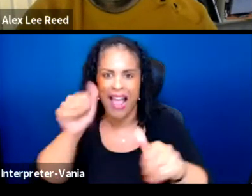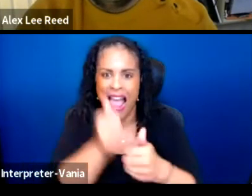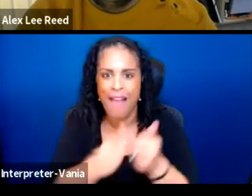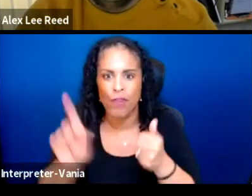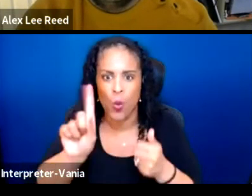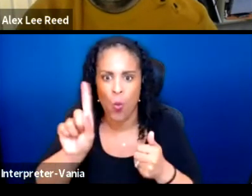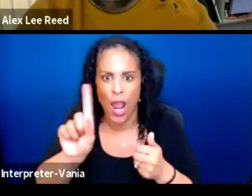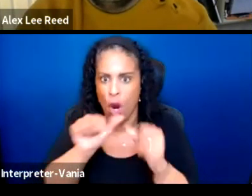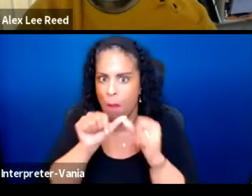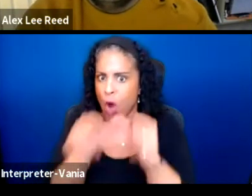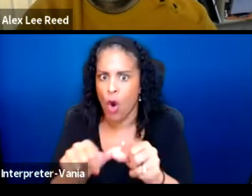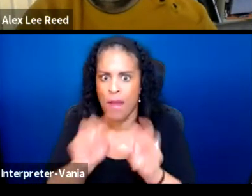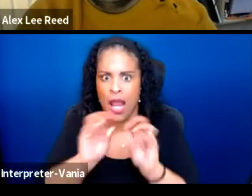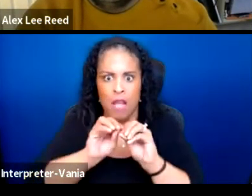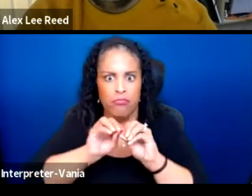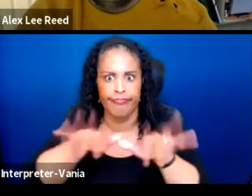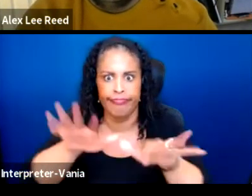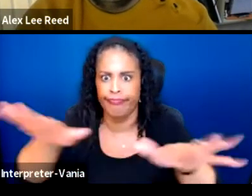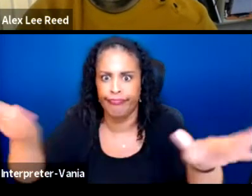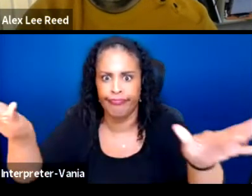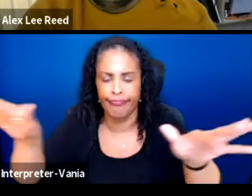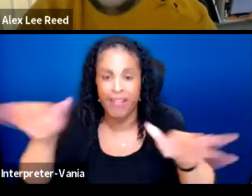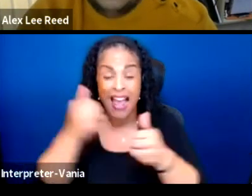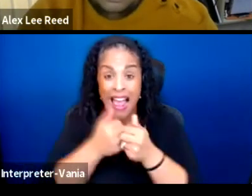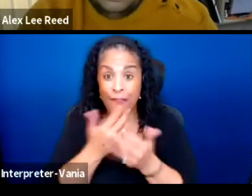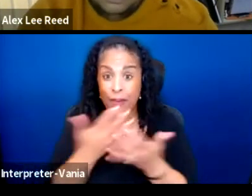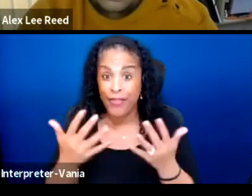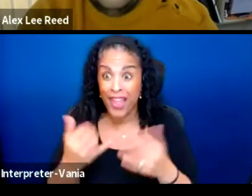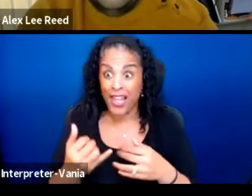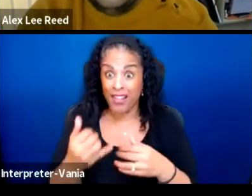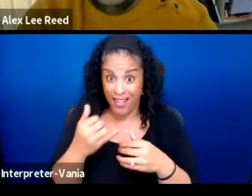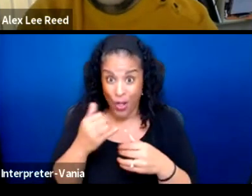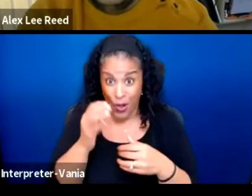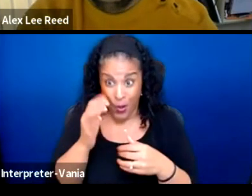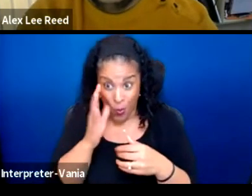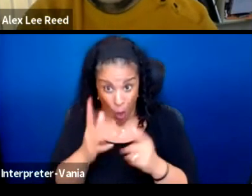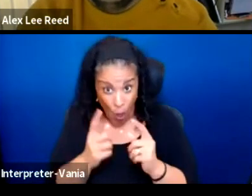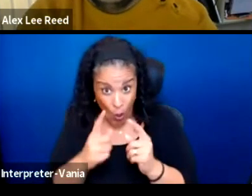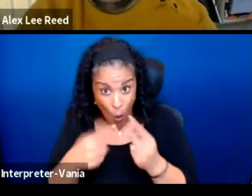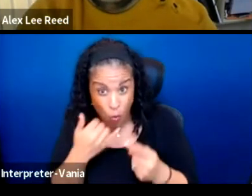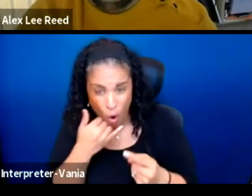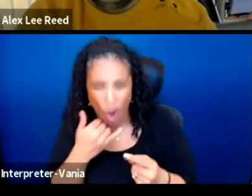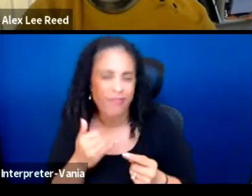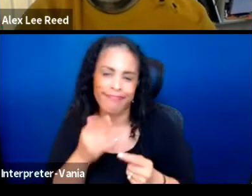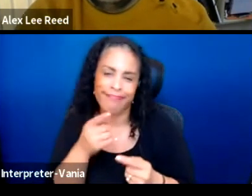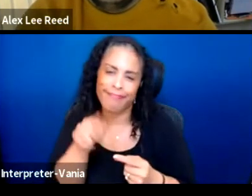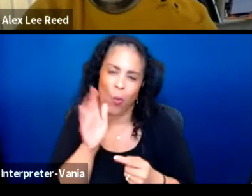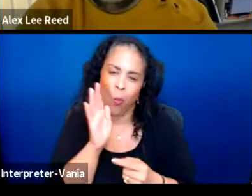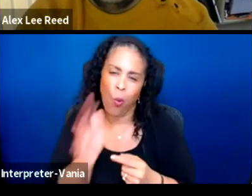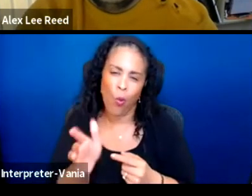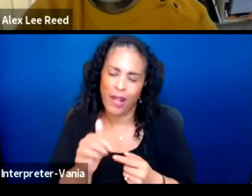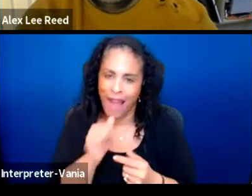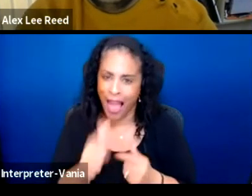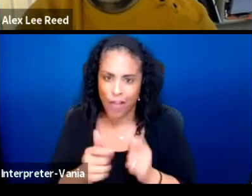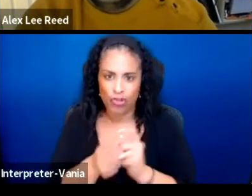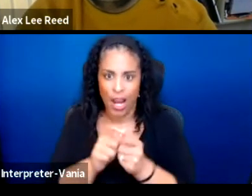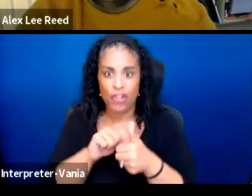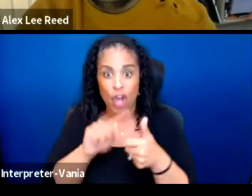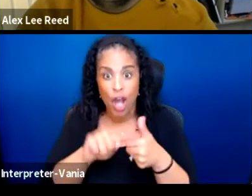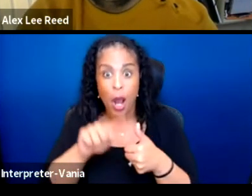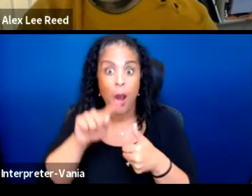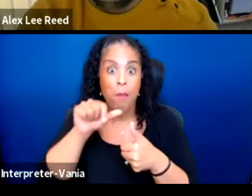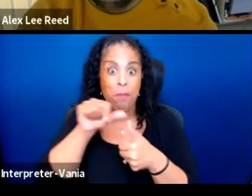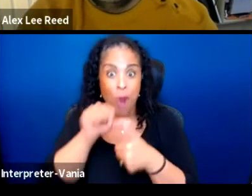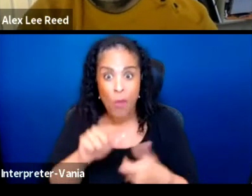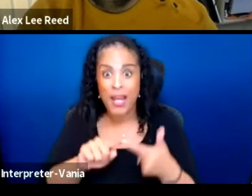permanent. Everything that is going wrong will never change. So personal, pervasive, and permanent leads